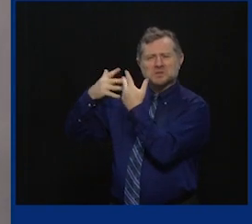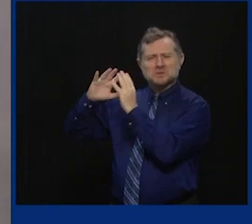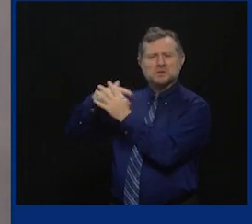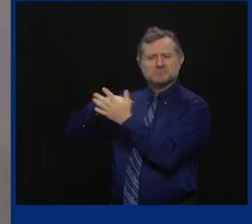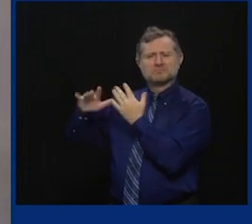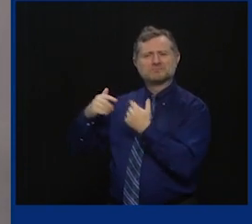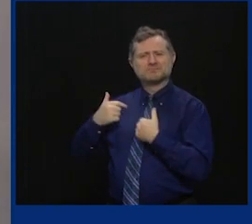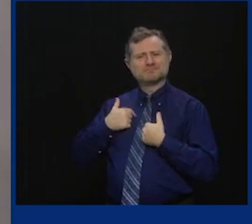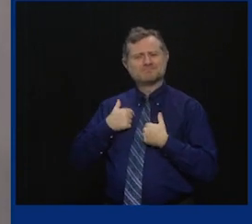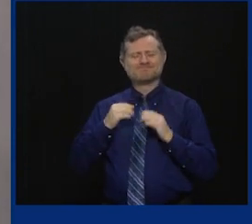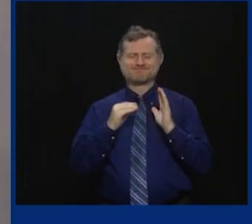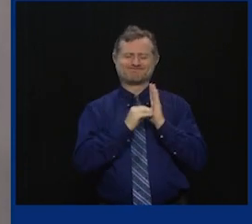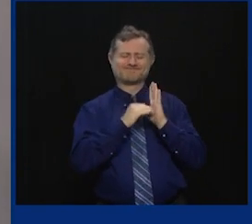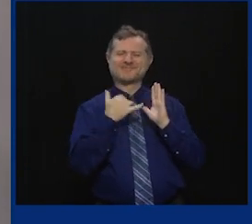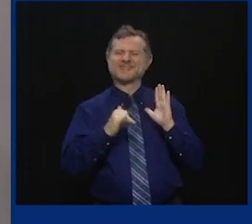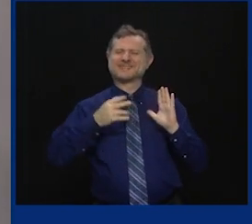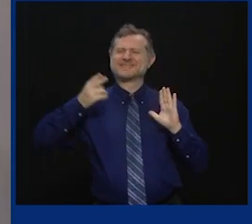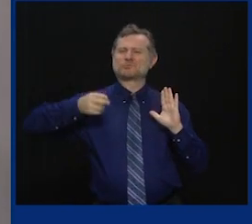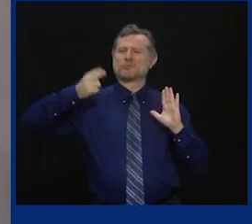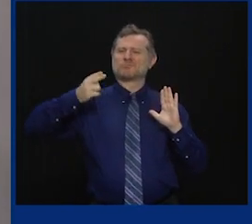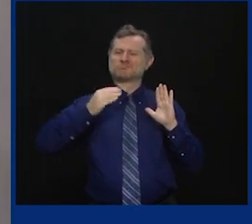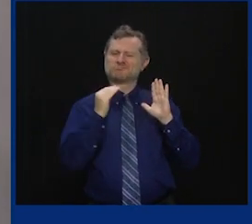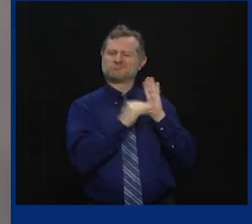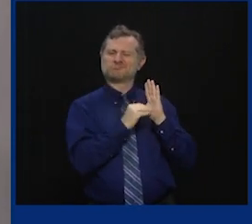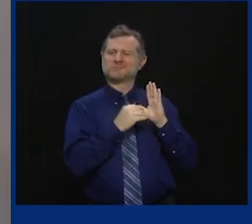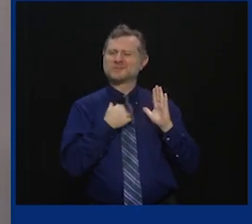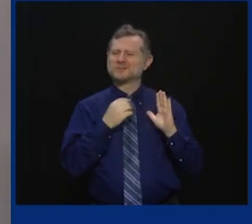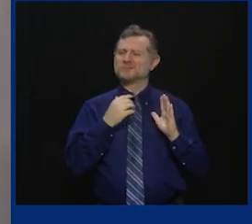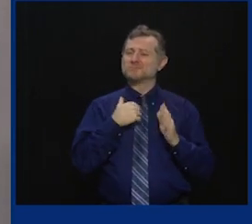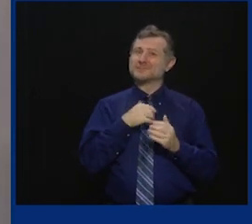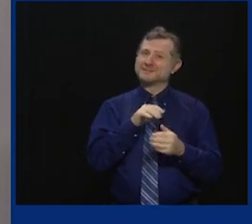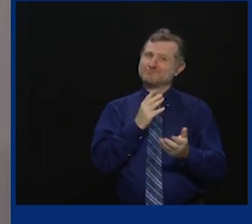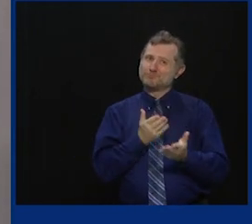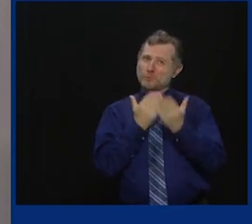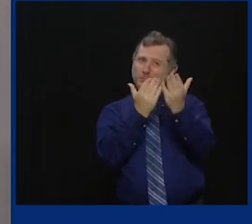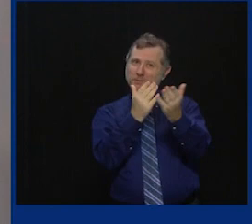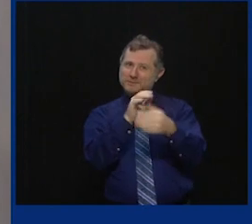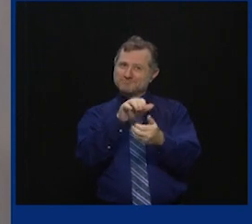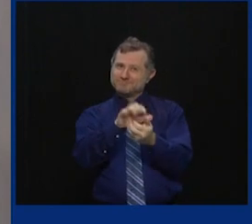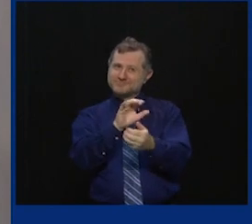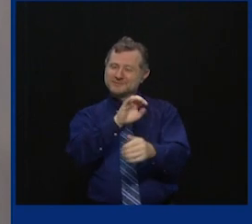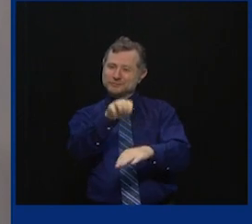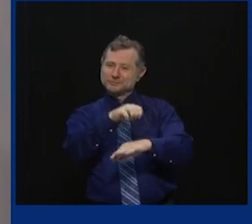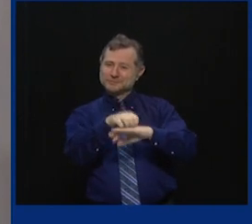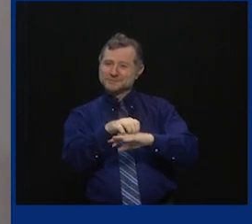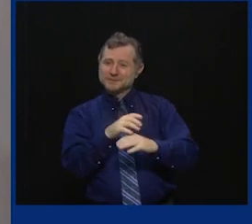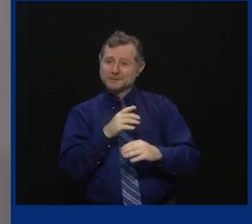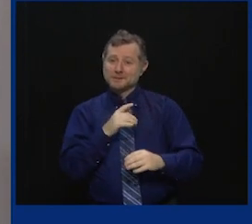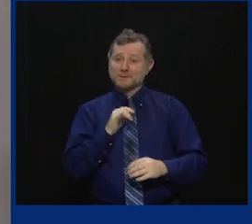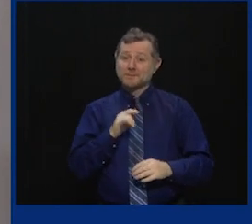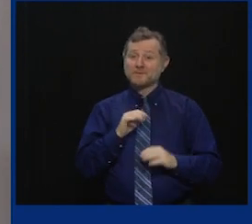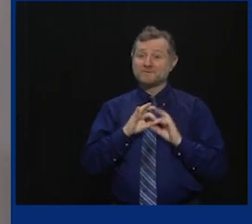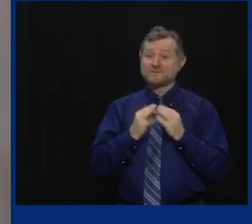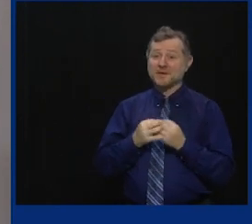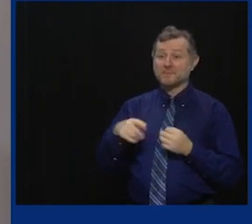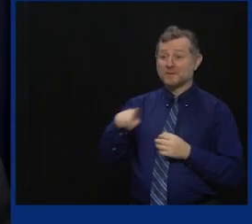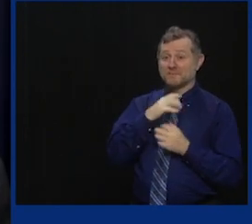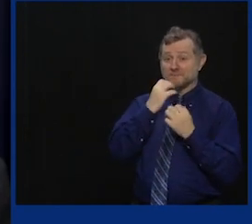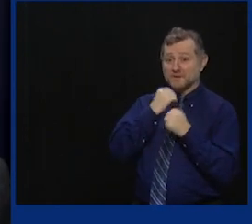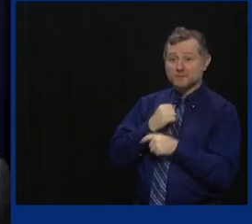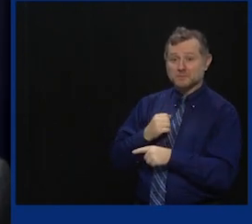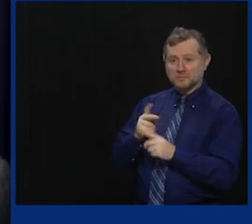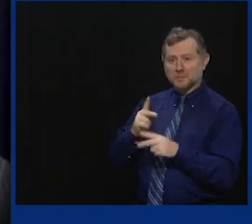to her. Now, by the way, family values, these are kinds of things that people believe make sense. His act